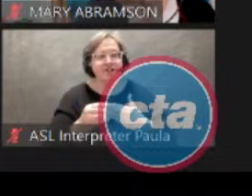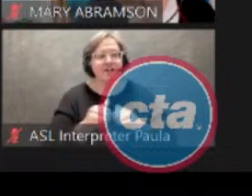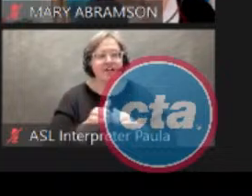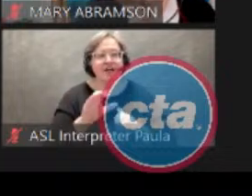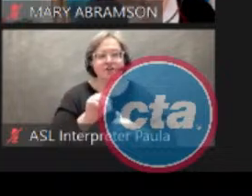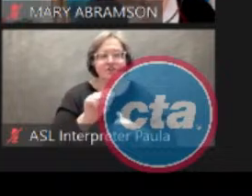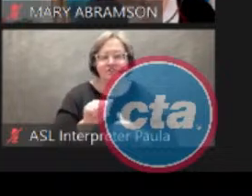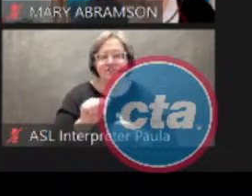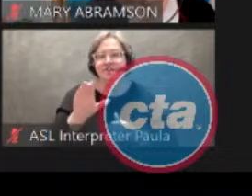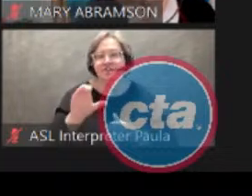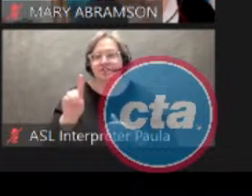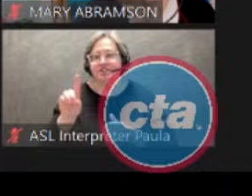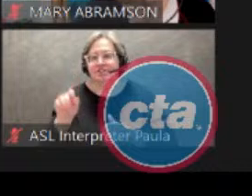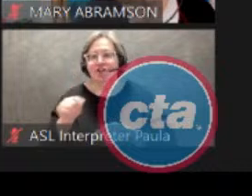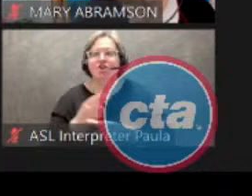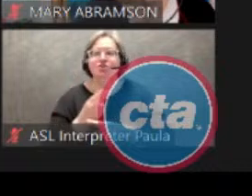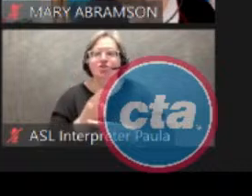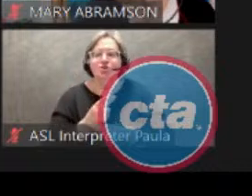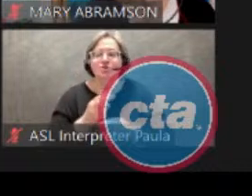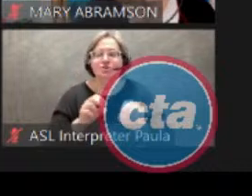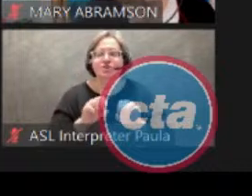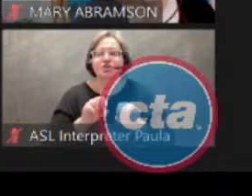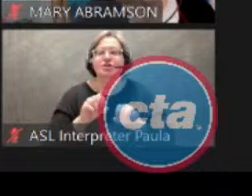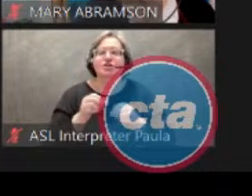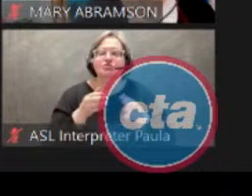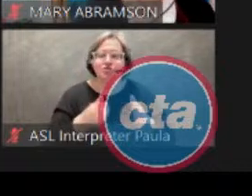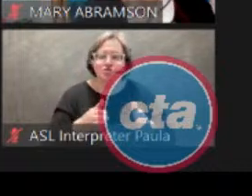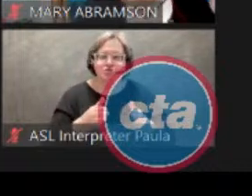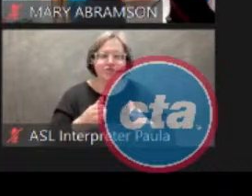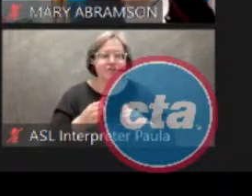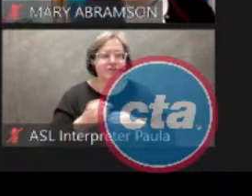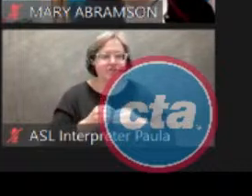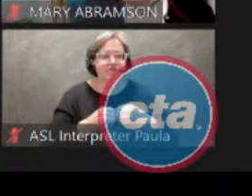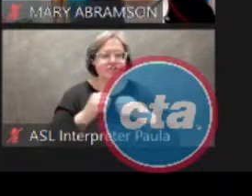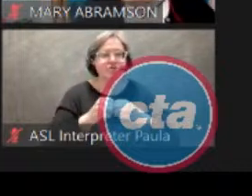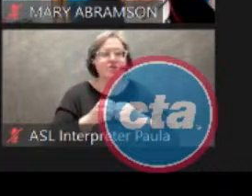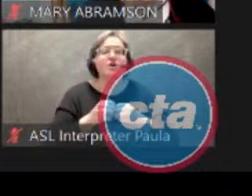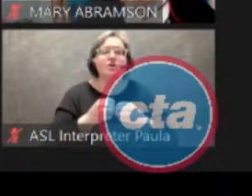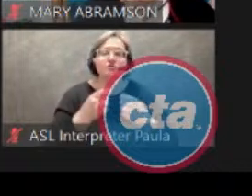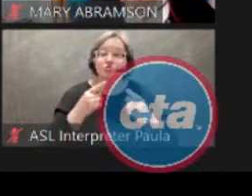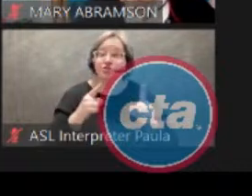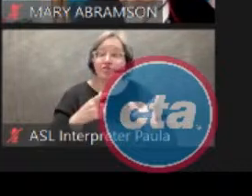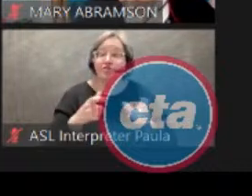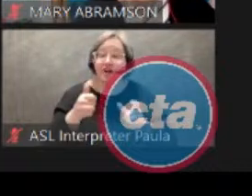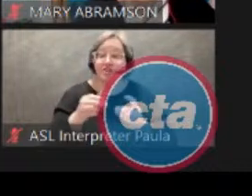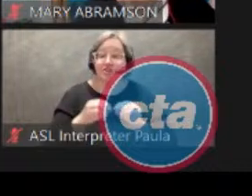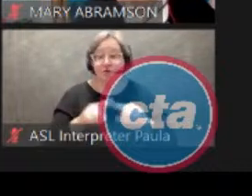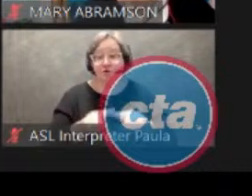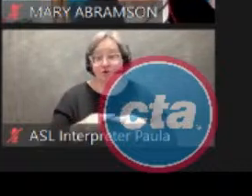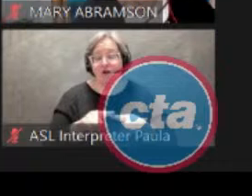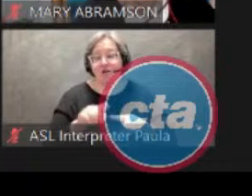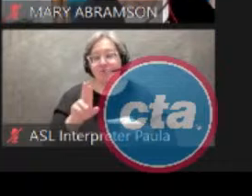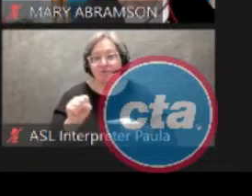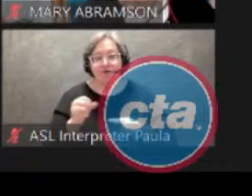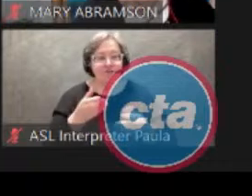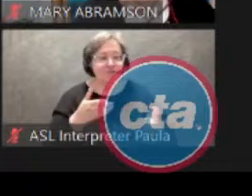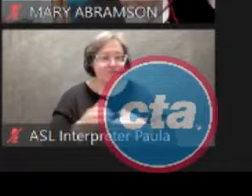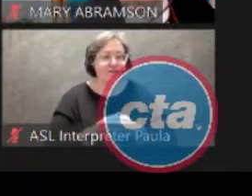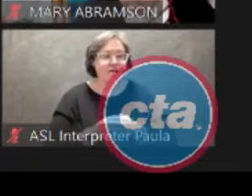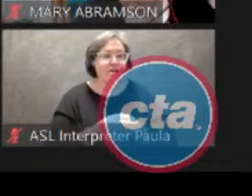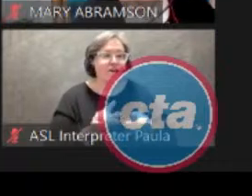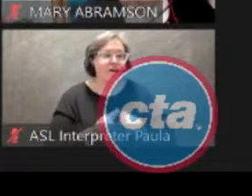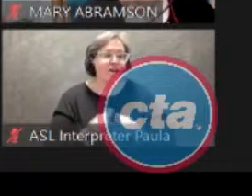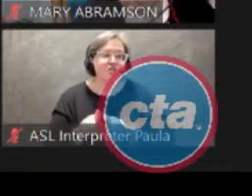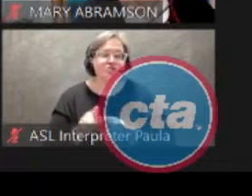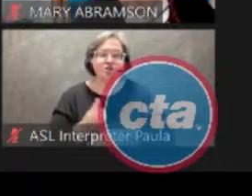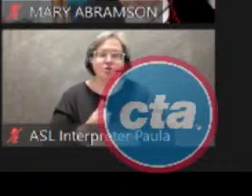utilizing street infrastructure to achieve faster or more reliable bus service. It also deals with improving access to bus